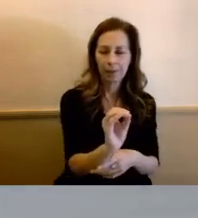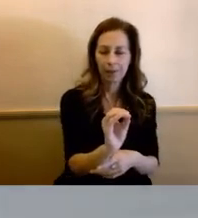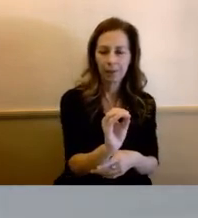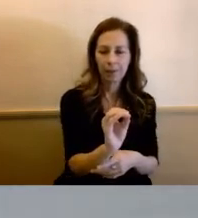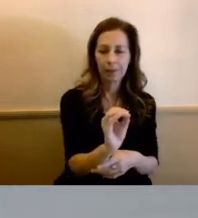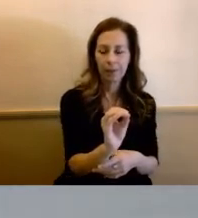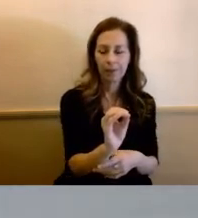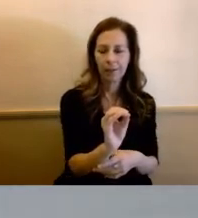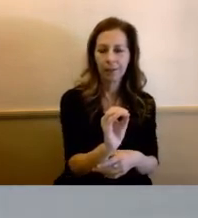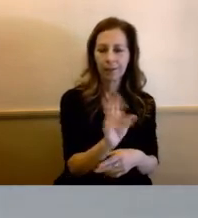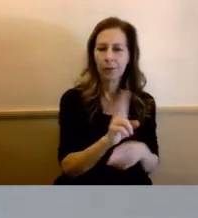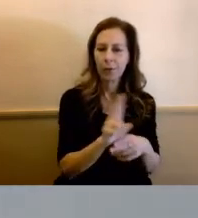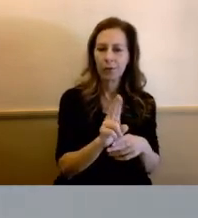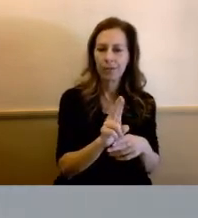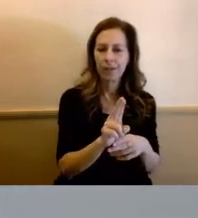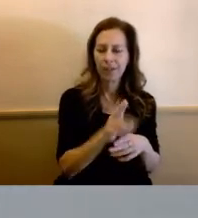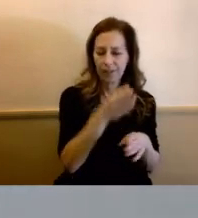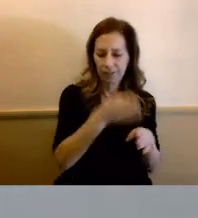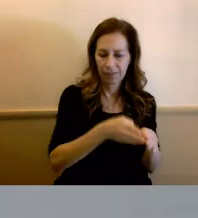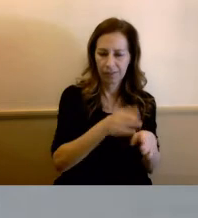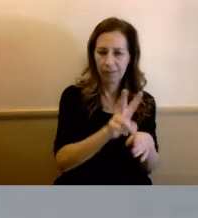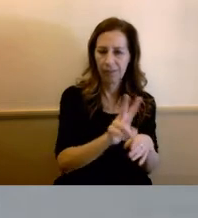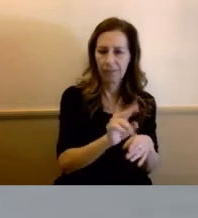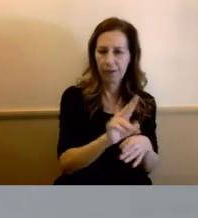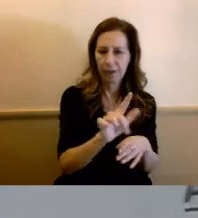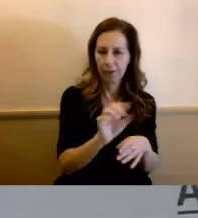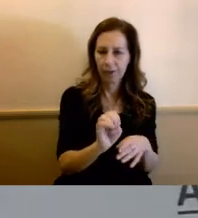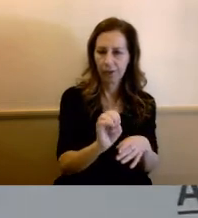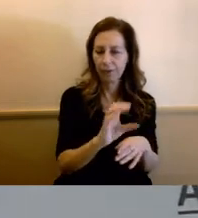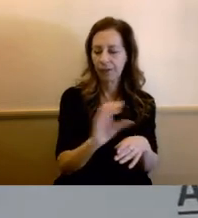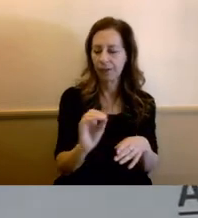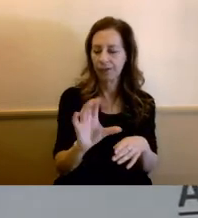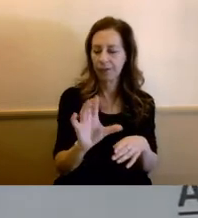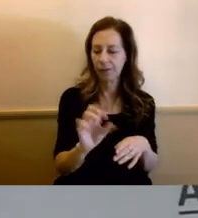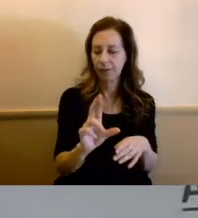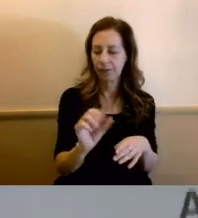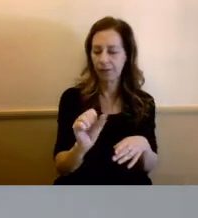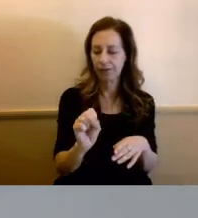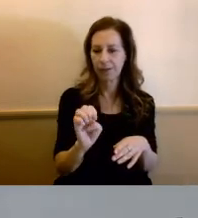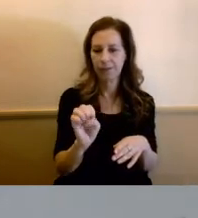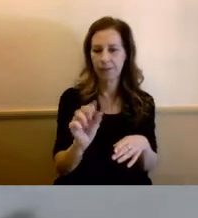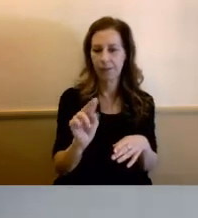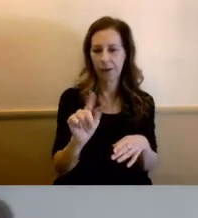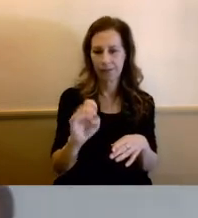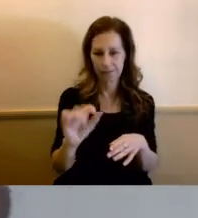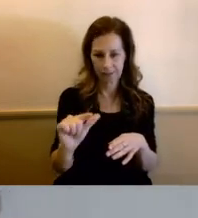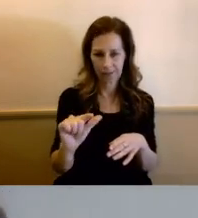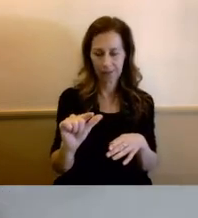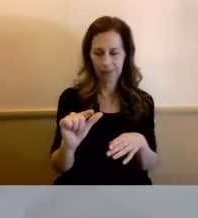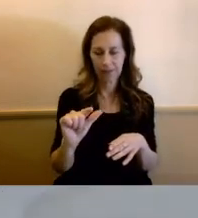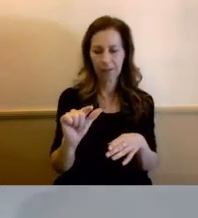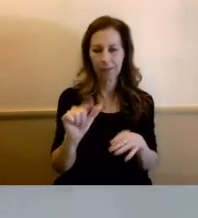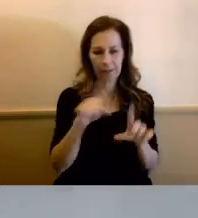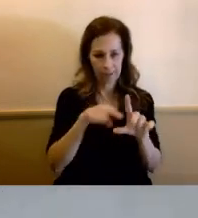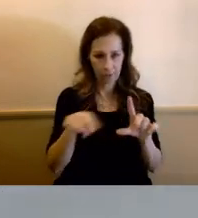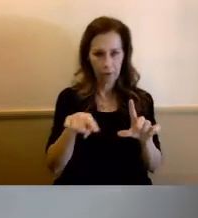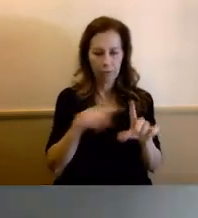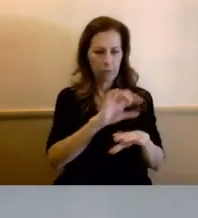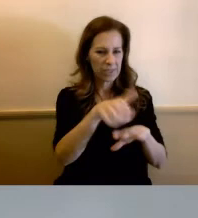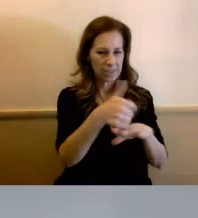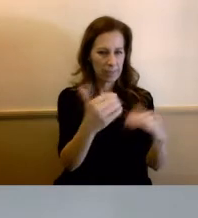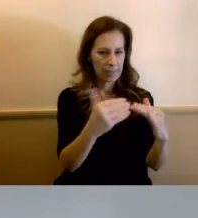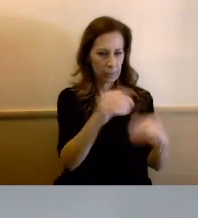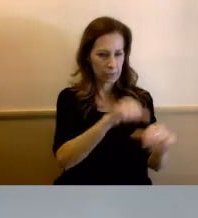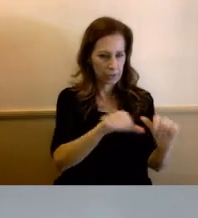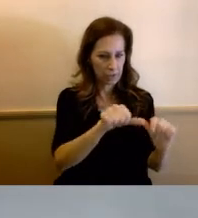and corresponding angles, they're the same degree measurement, so I could set them equal to each other. And we just saw an